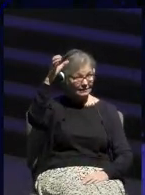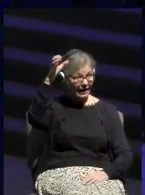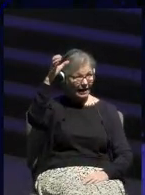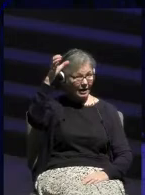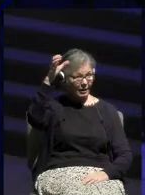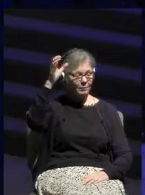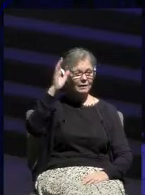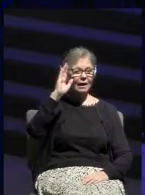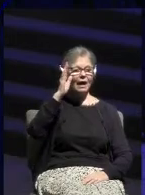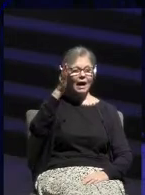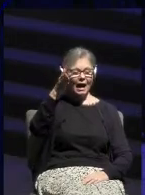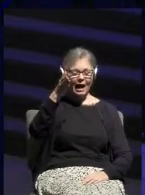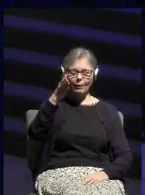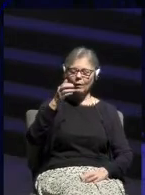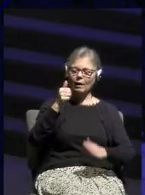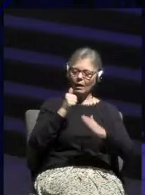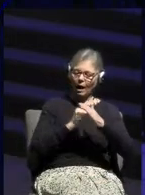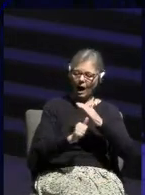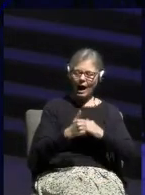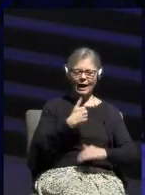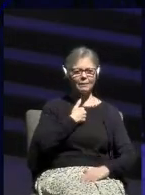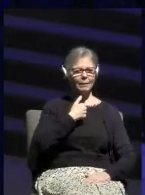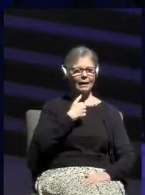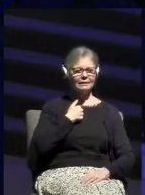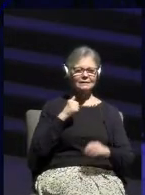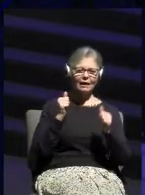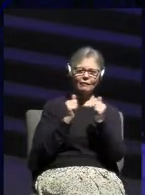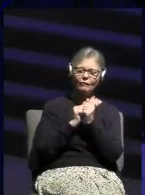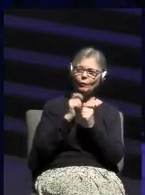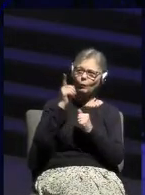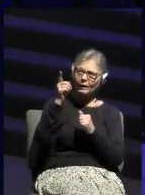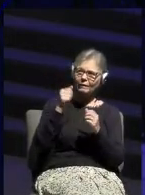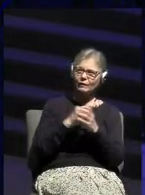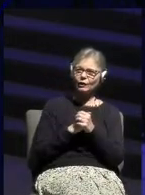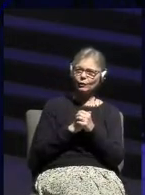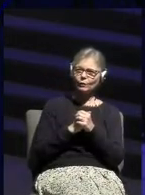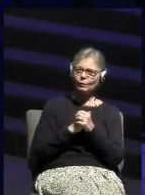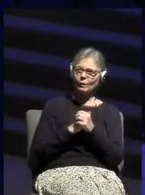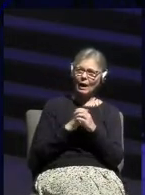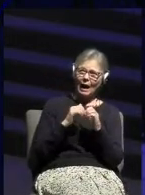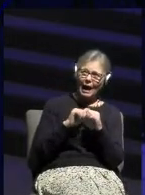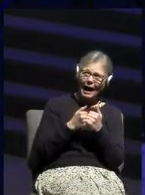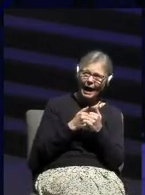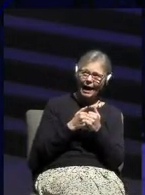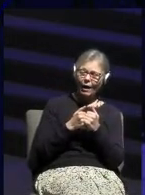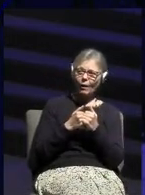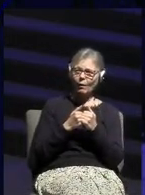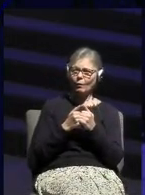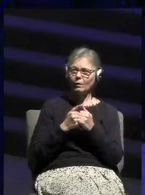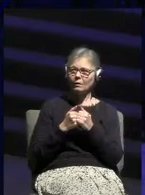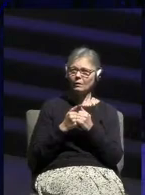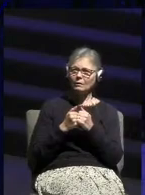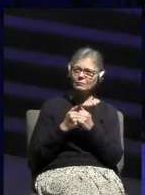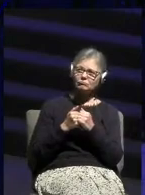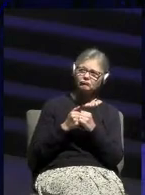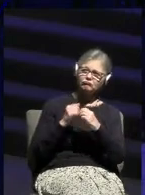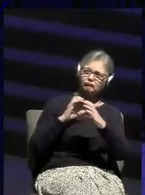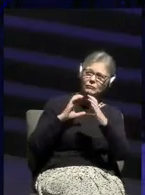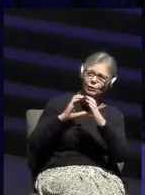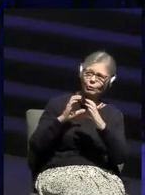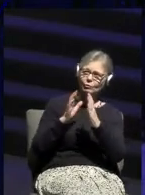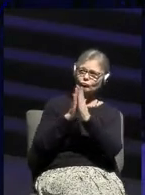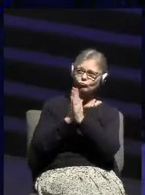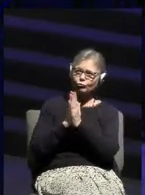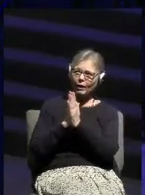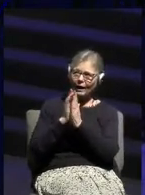that I'm going to hide myself in the Lord through my communication with him. I'm going to